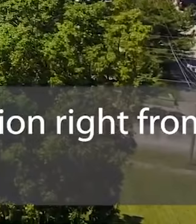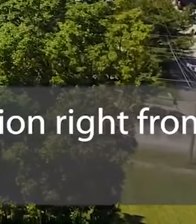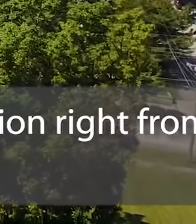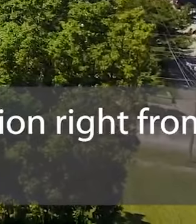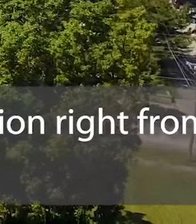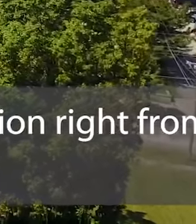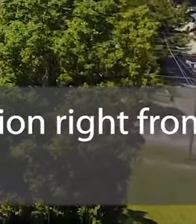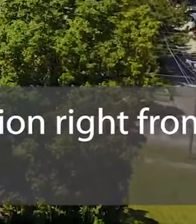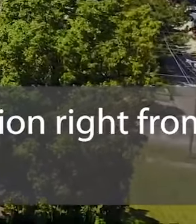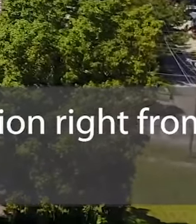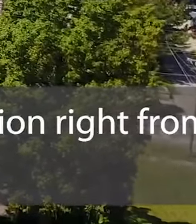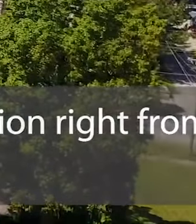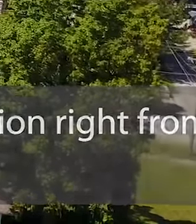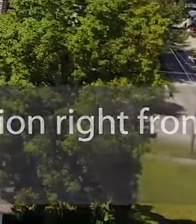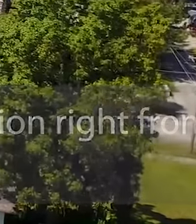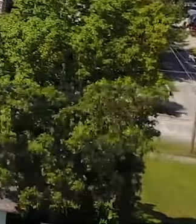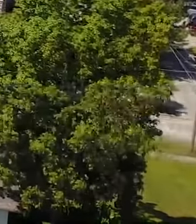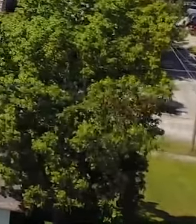sacredheartchurchomaha.org.